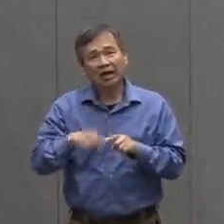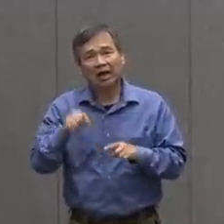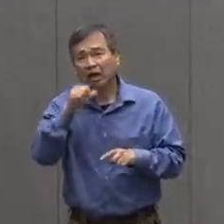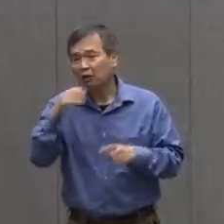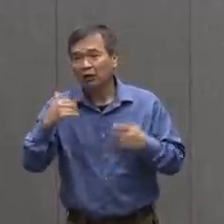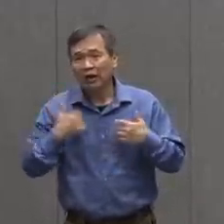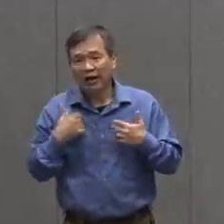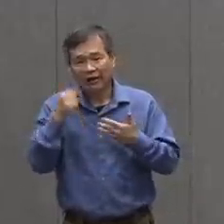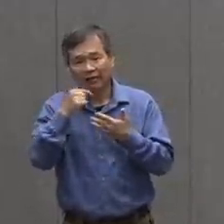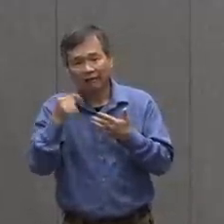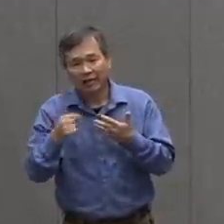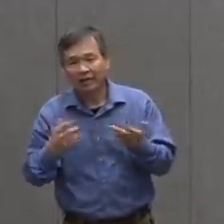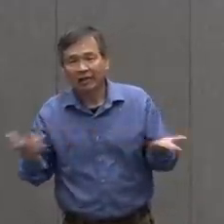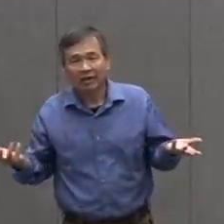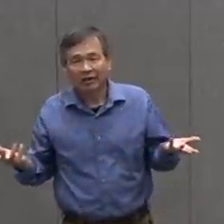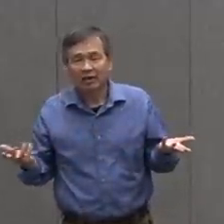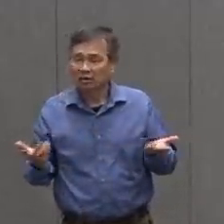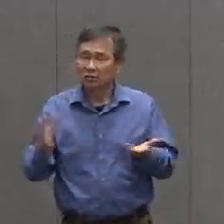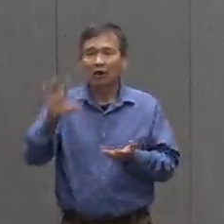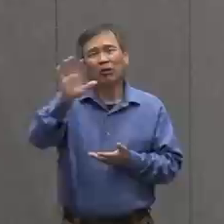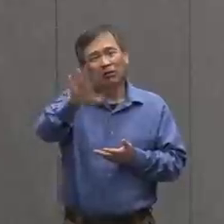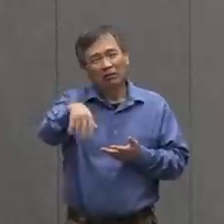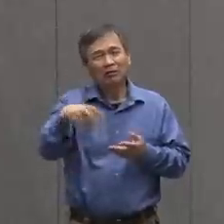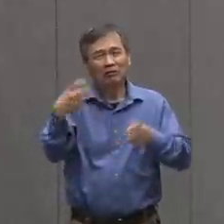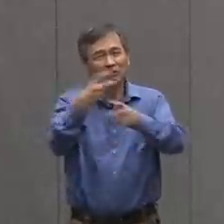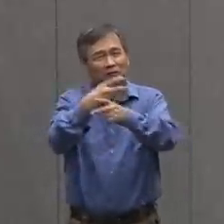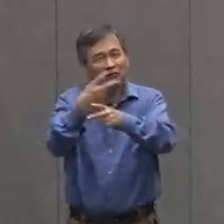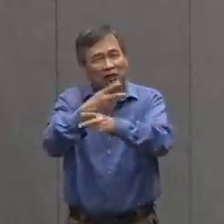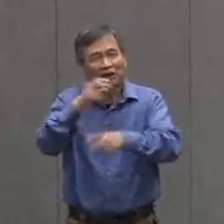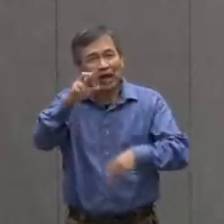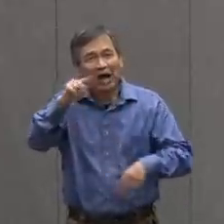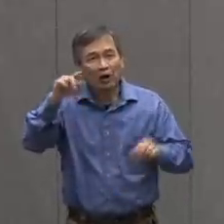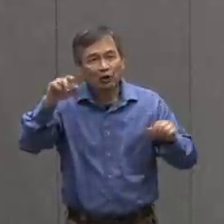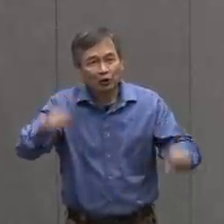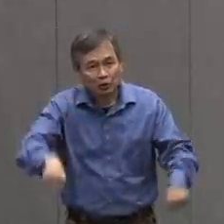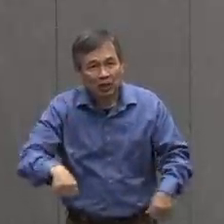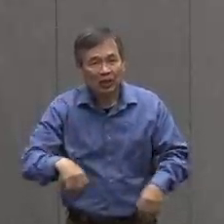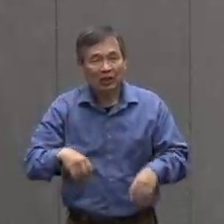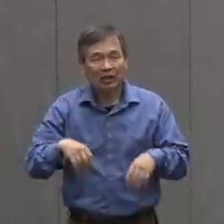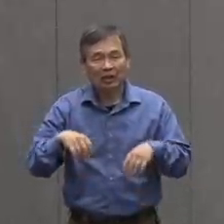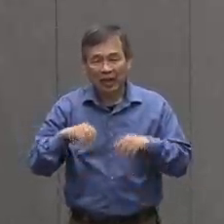solver. How could you make something that could make your game work?